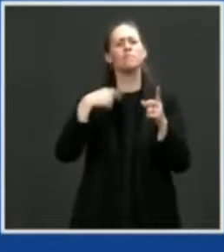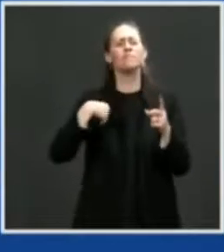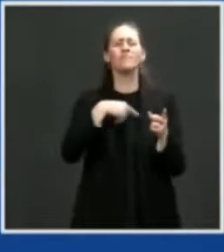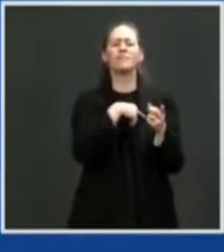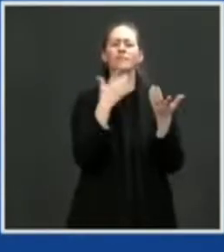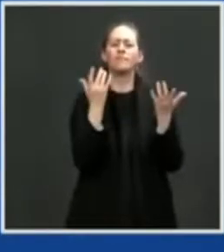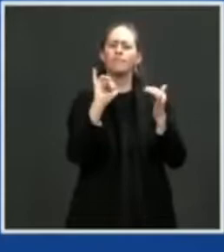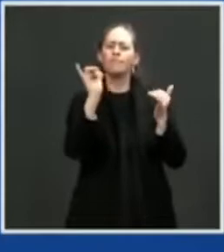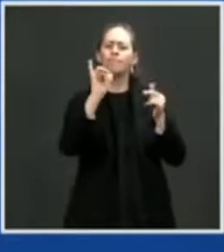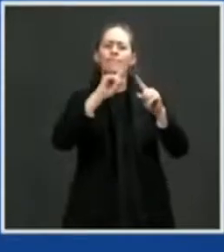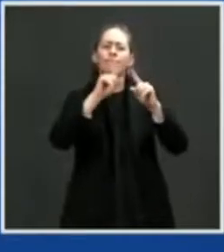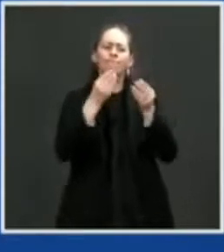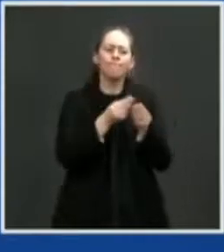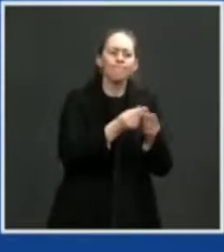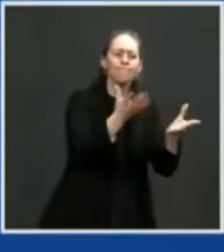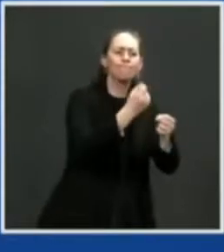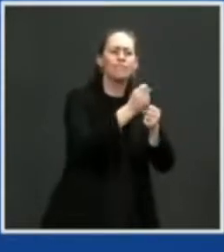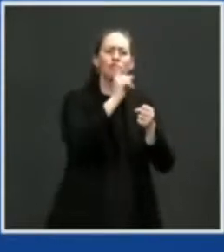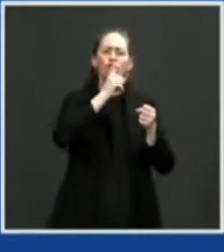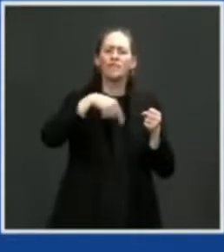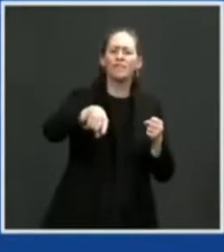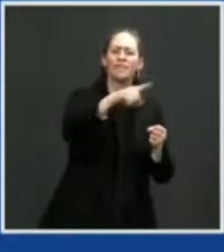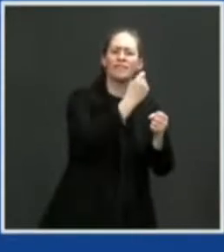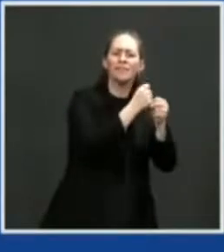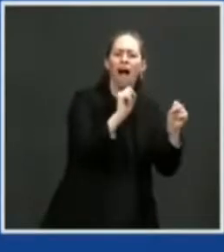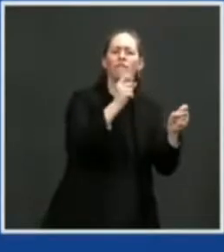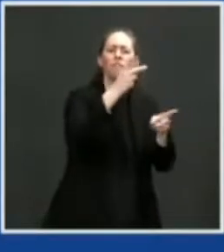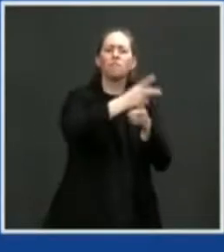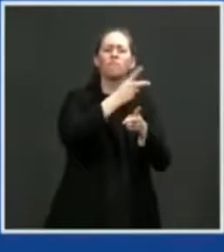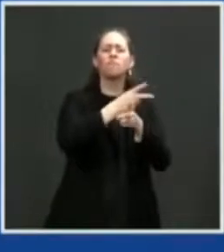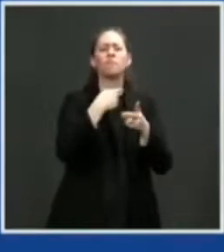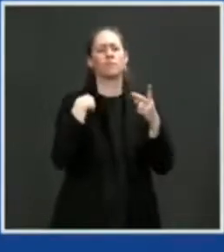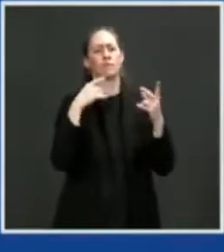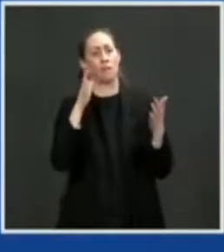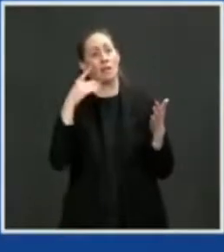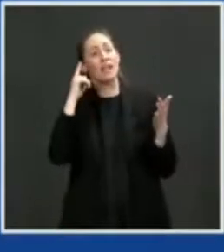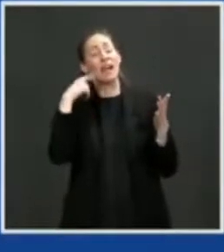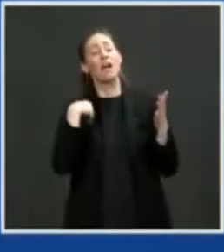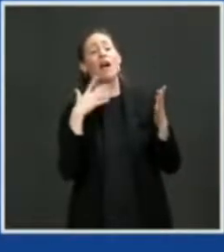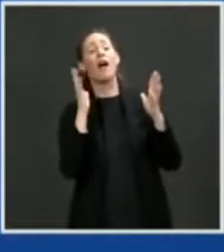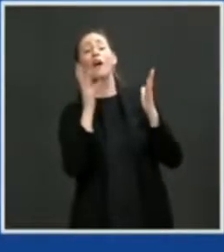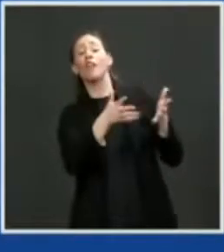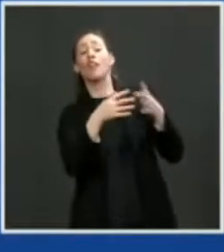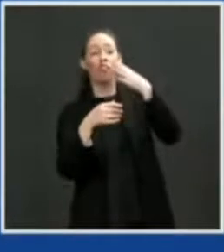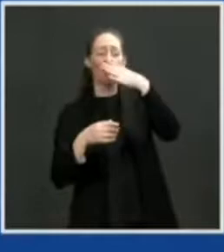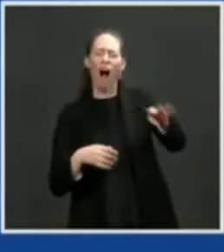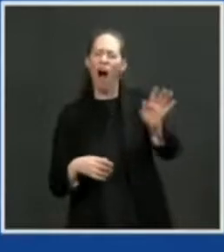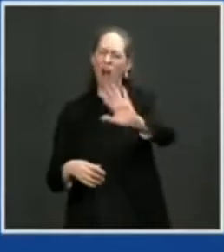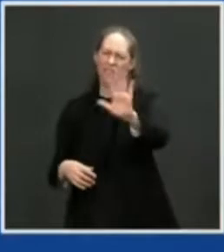happening. That is Damn totally good unacceptable. smelling children's got to be saved.